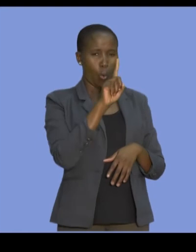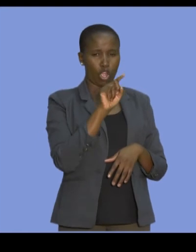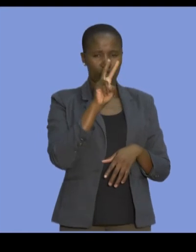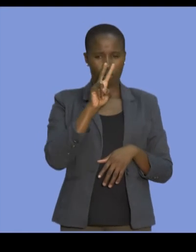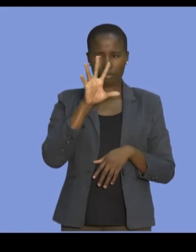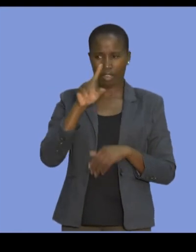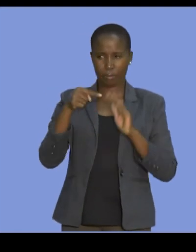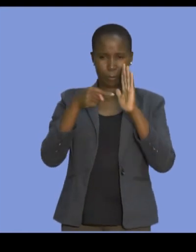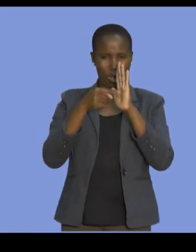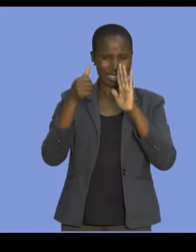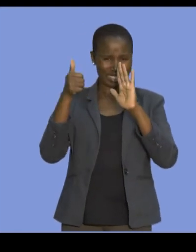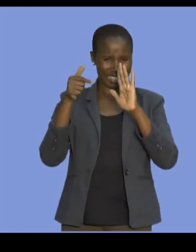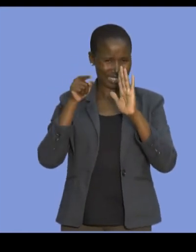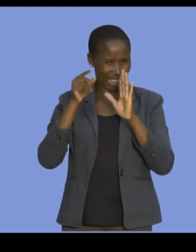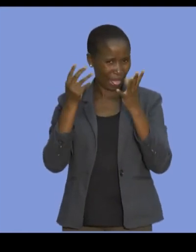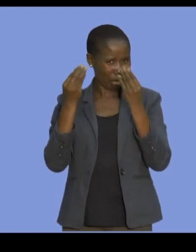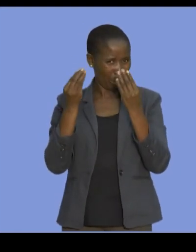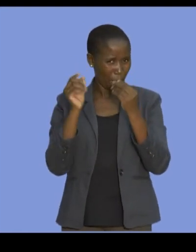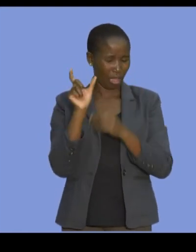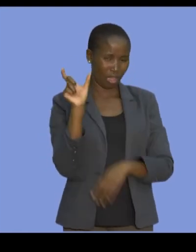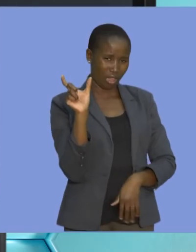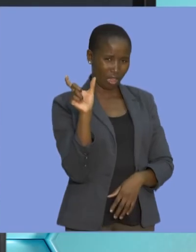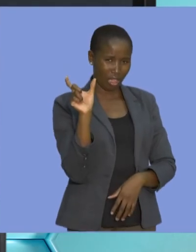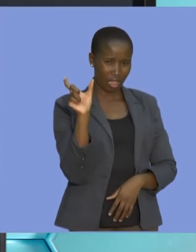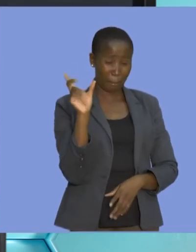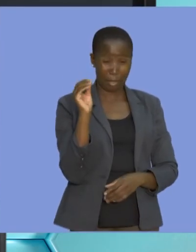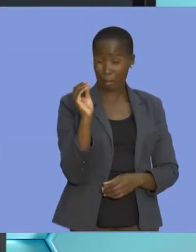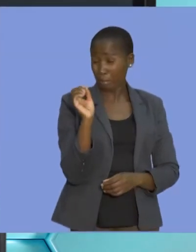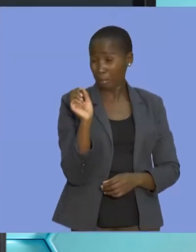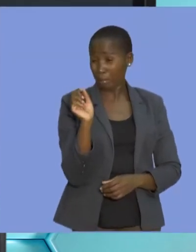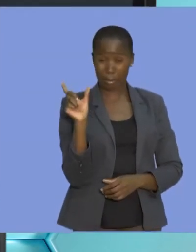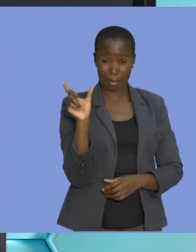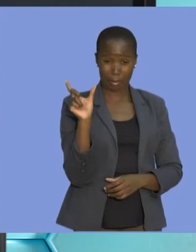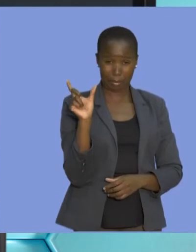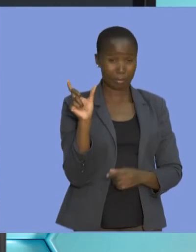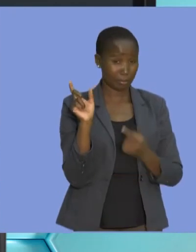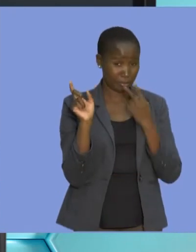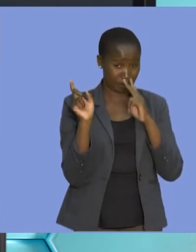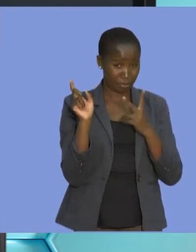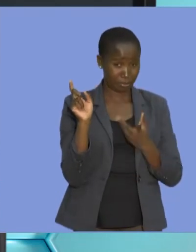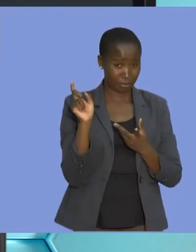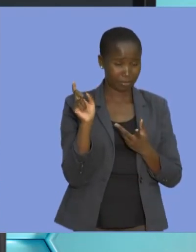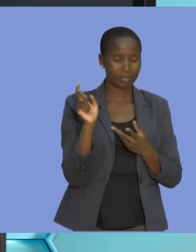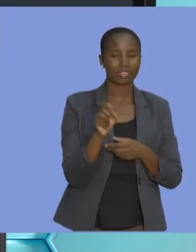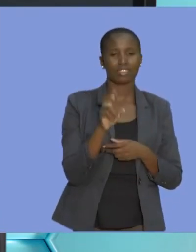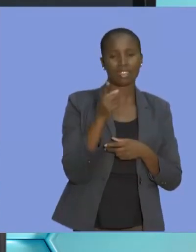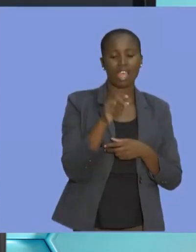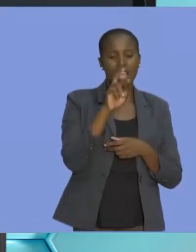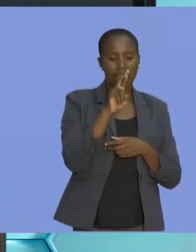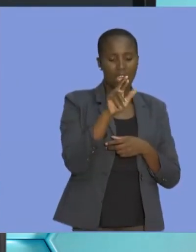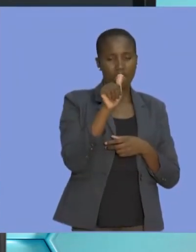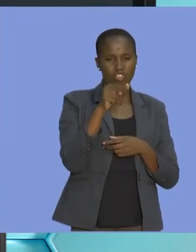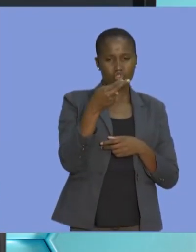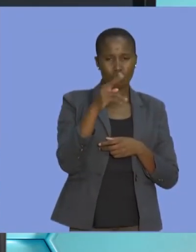125.6, it's kind of an extreme. Are we together? So range might not be